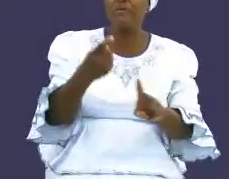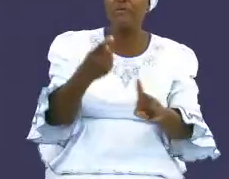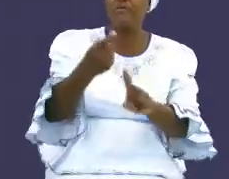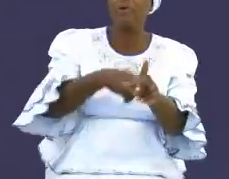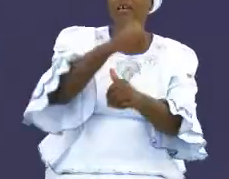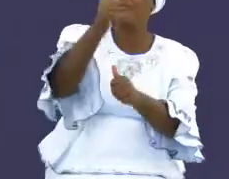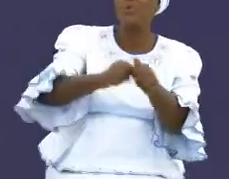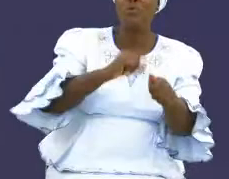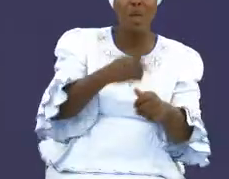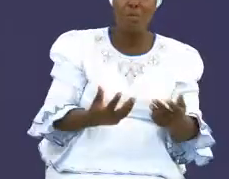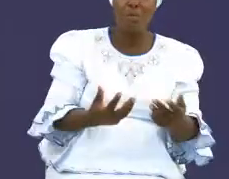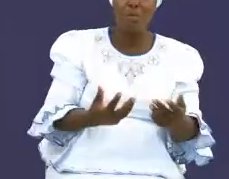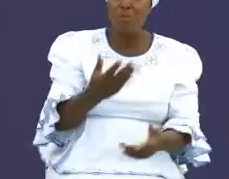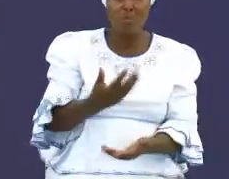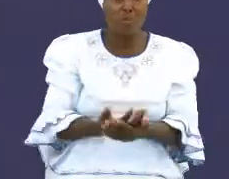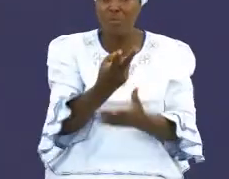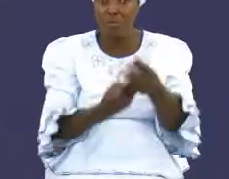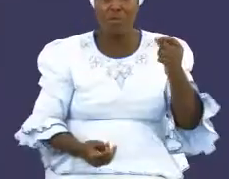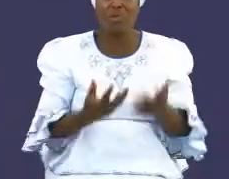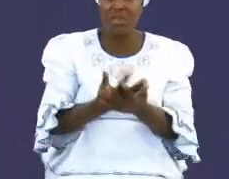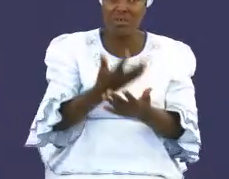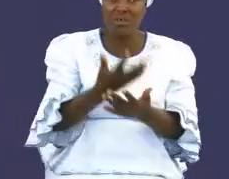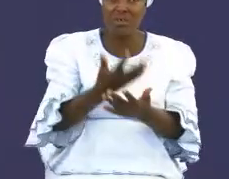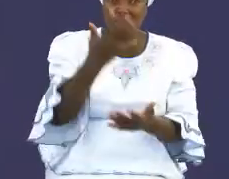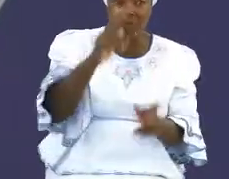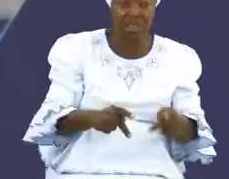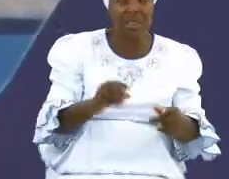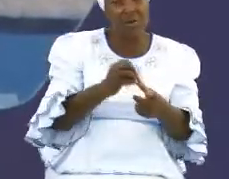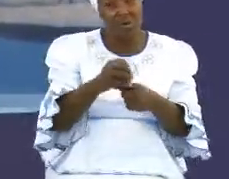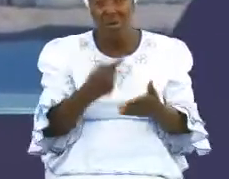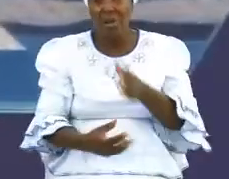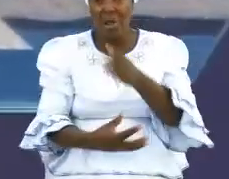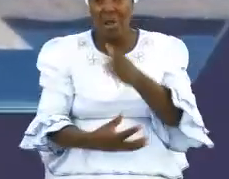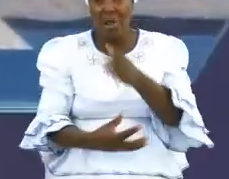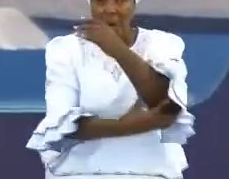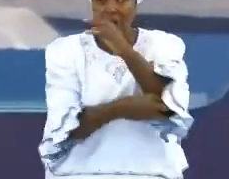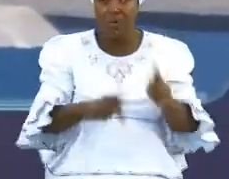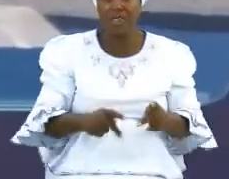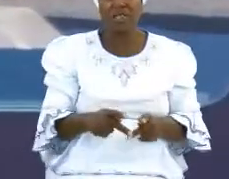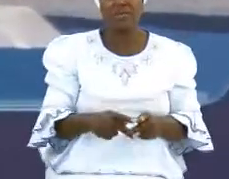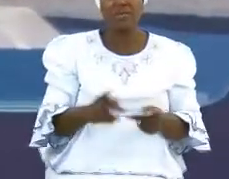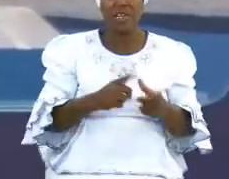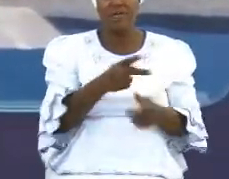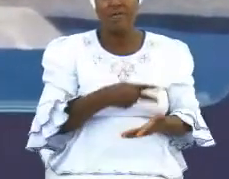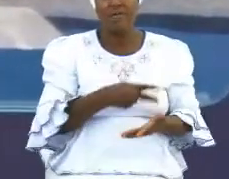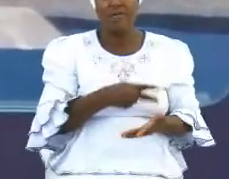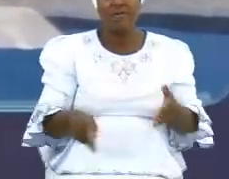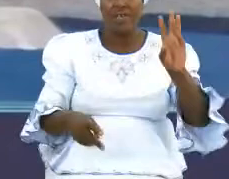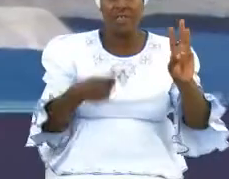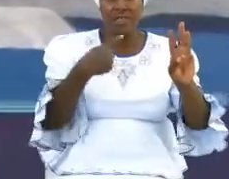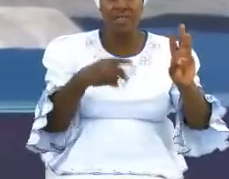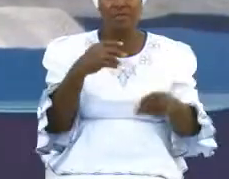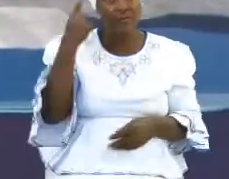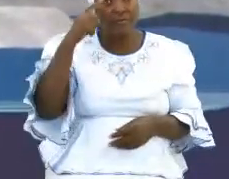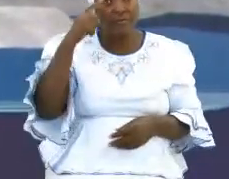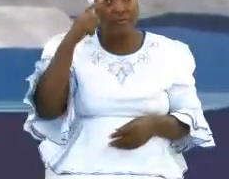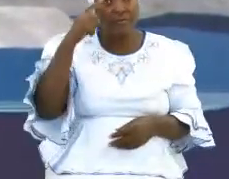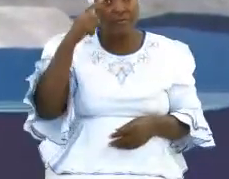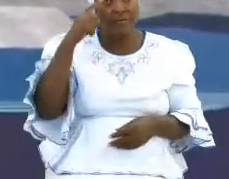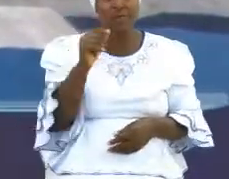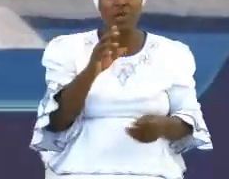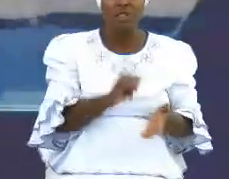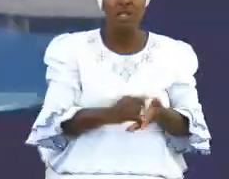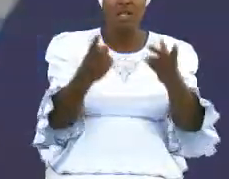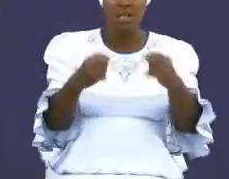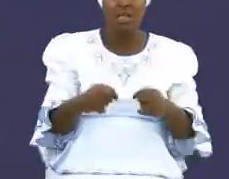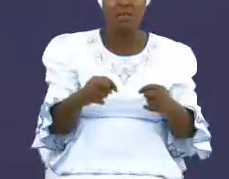them, even to the least of them. And they were told in verse 6 that for the word came unto